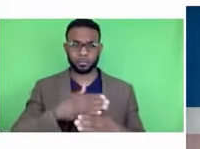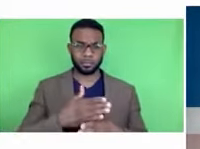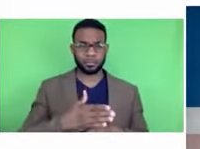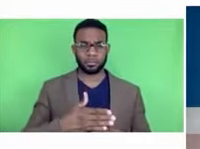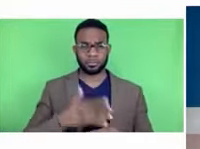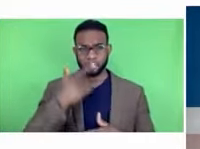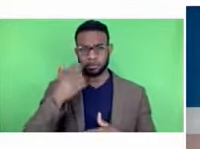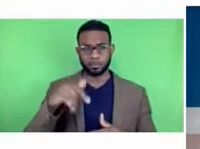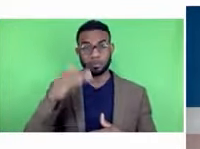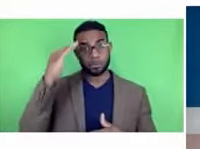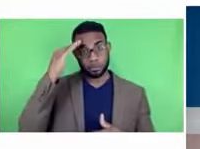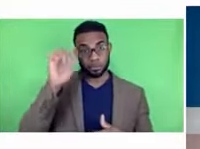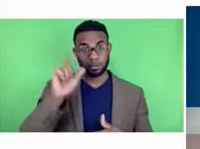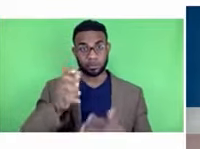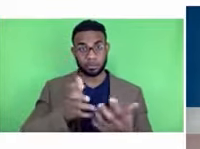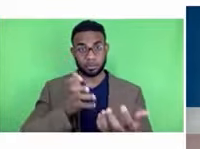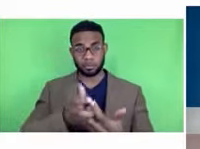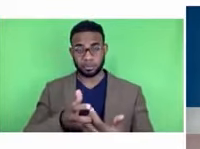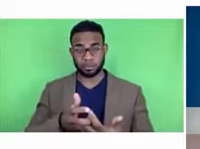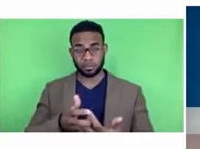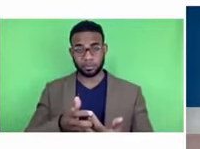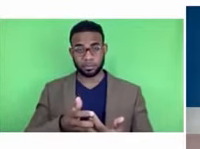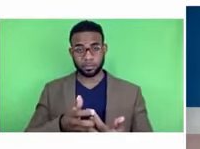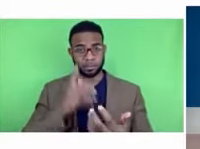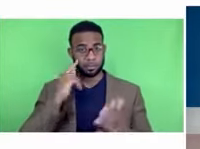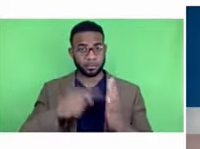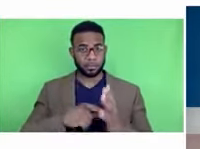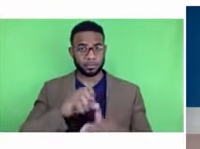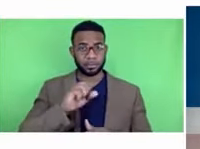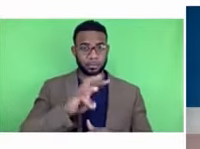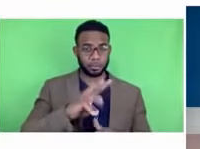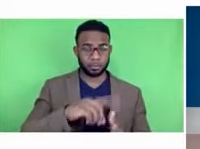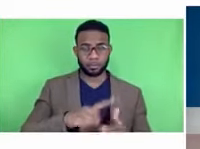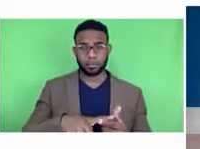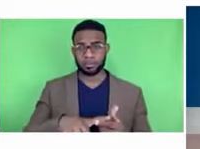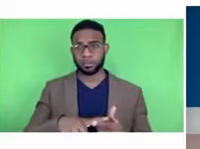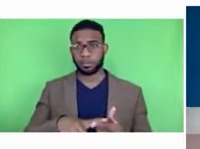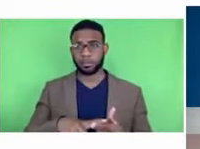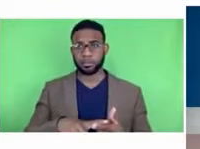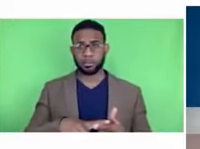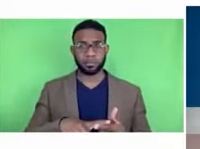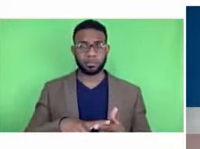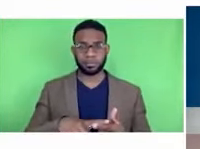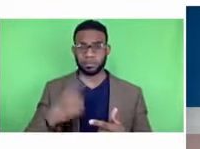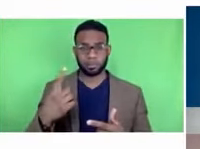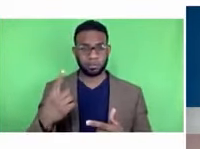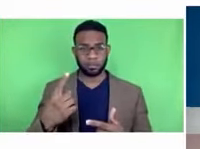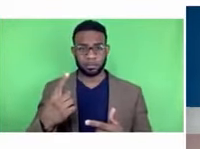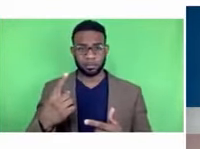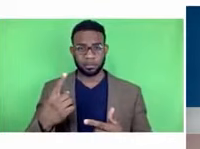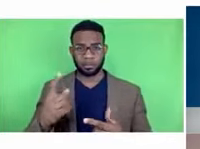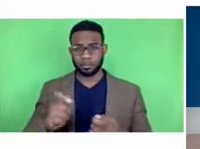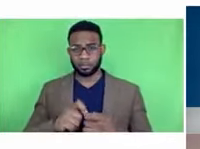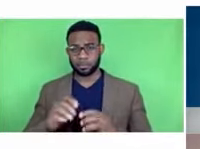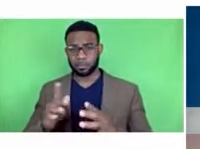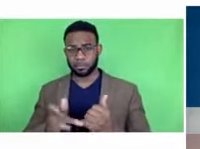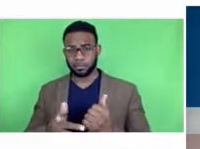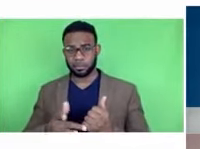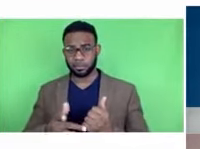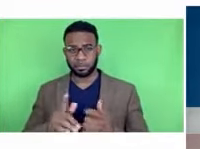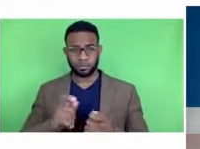because they know they need accommodation, for example, software or something, certain technology or